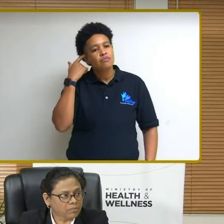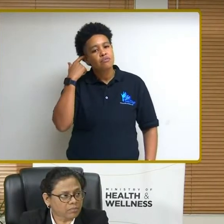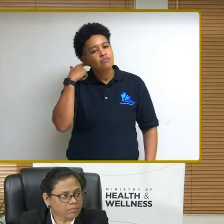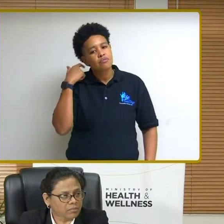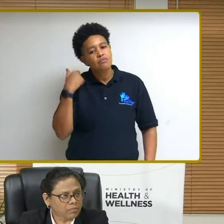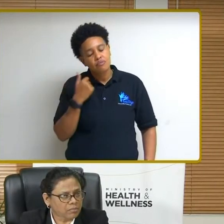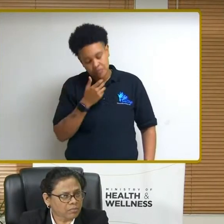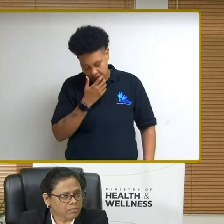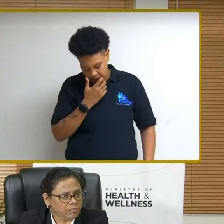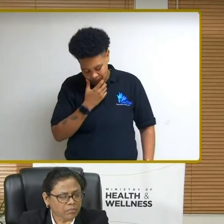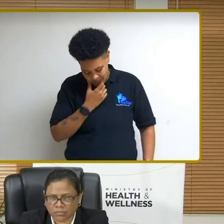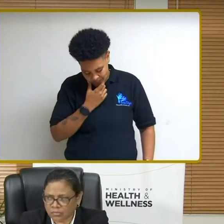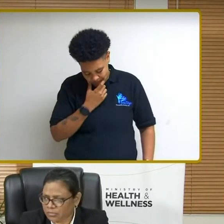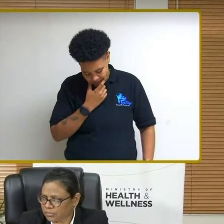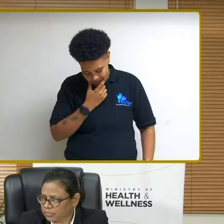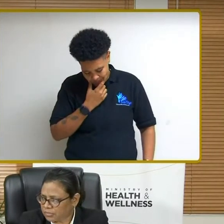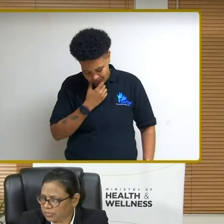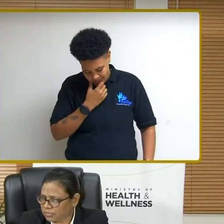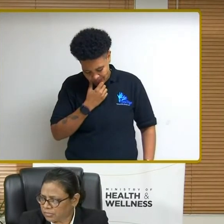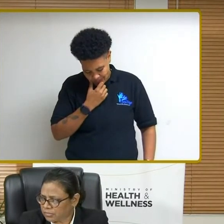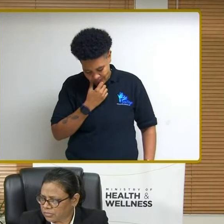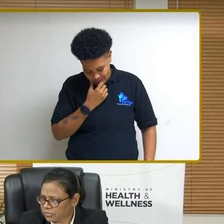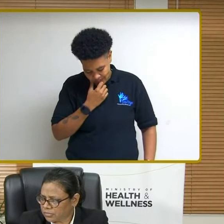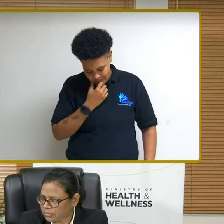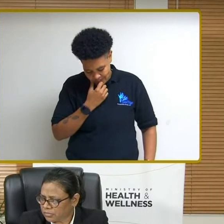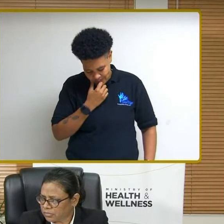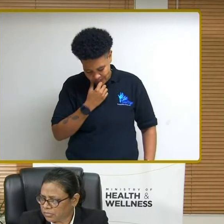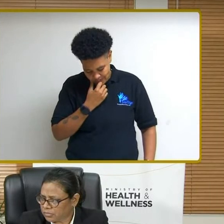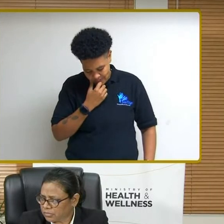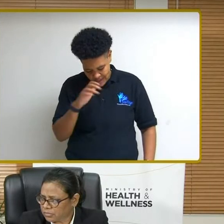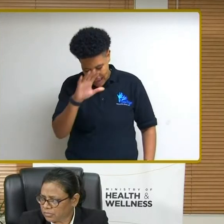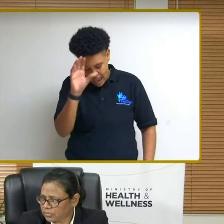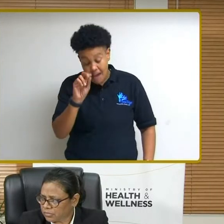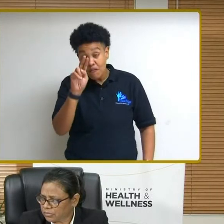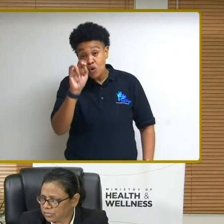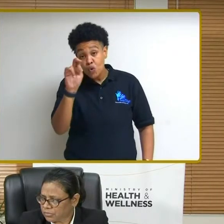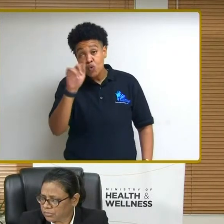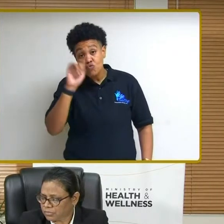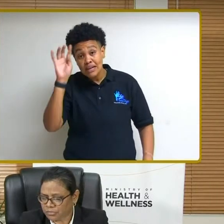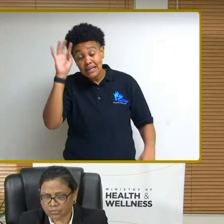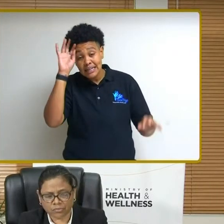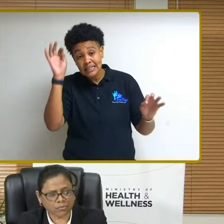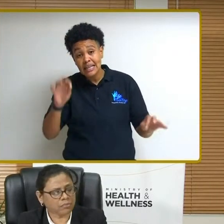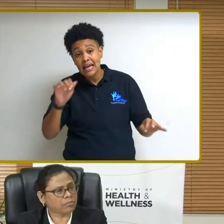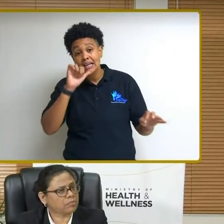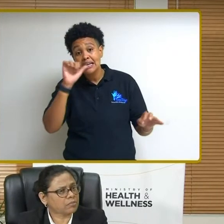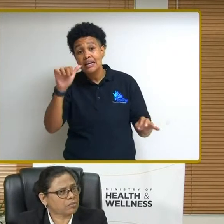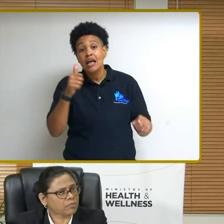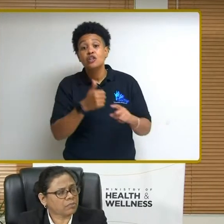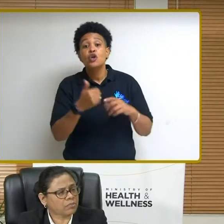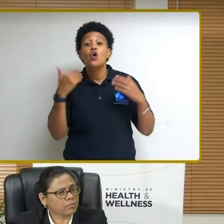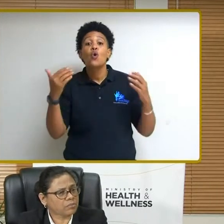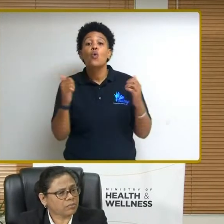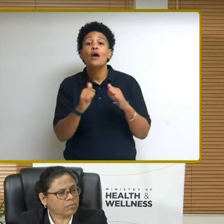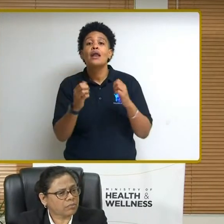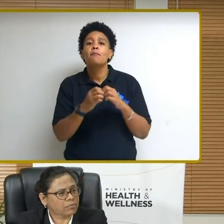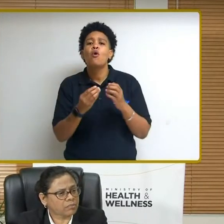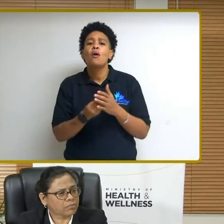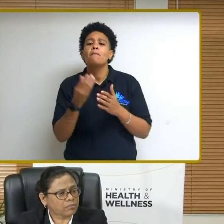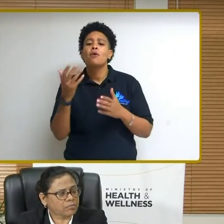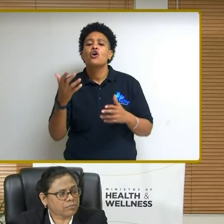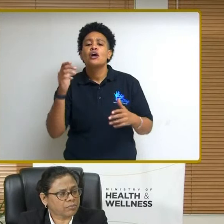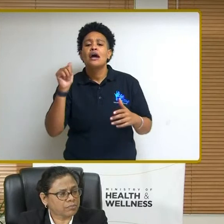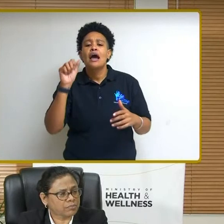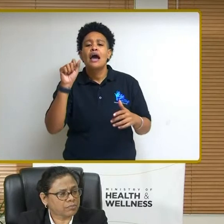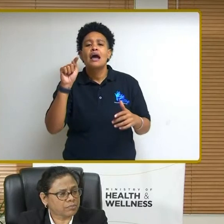Okay, right. I've seen reports today that the African Union has decided not to go ahead with any more purchases of